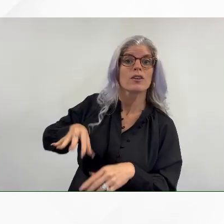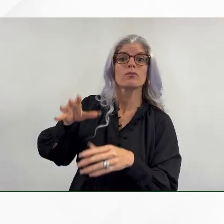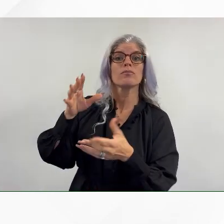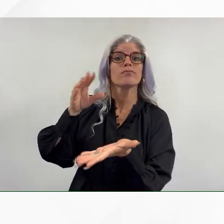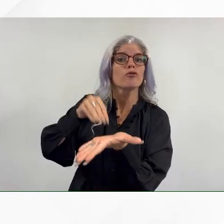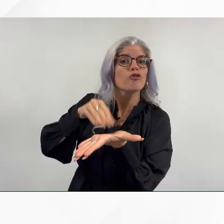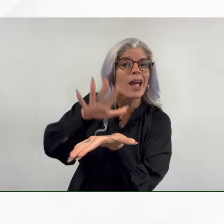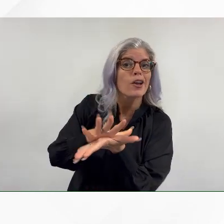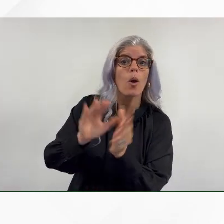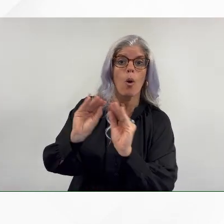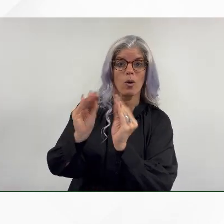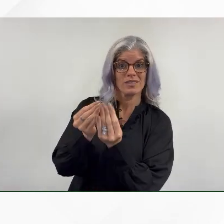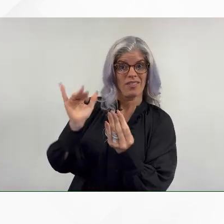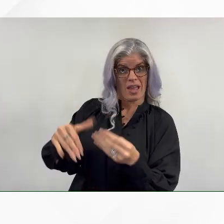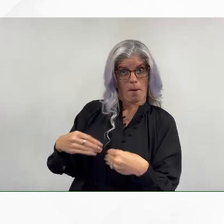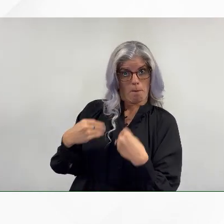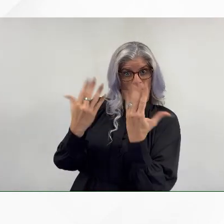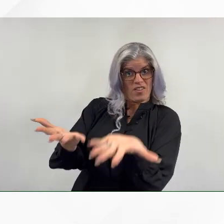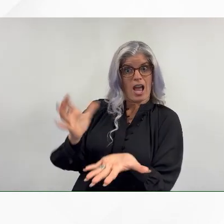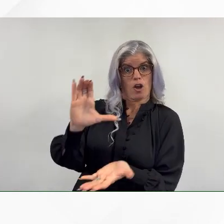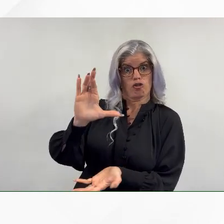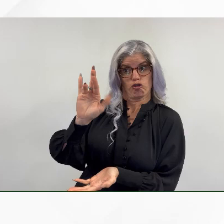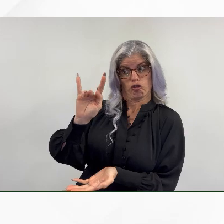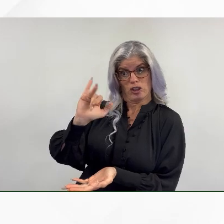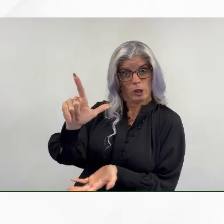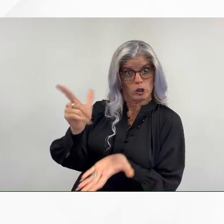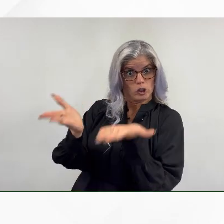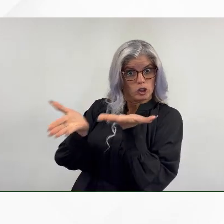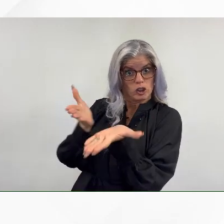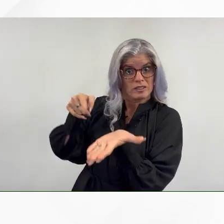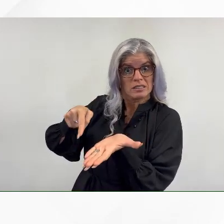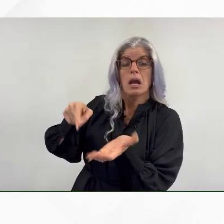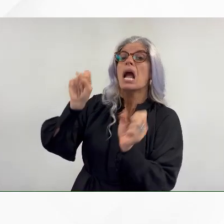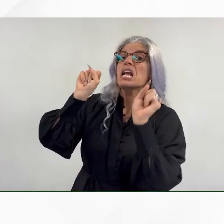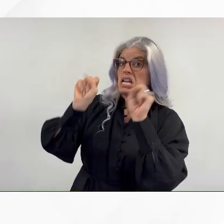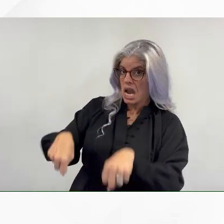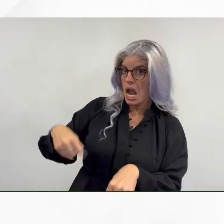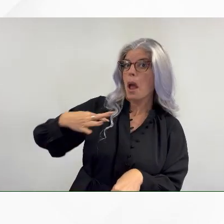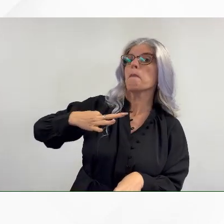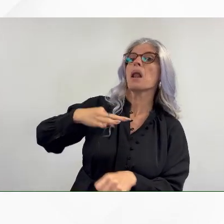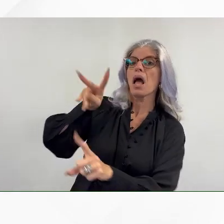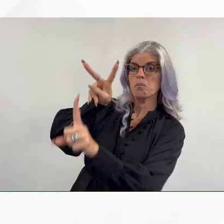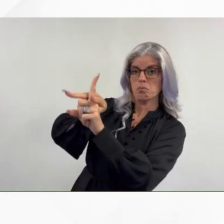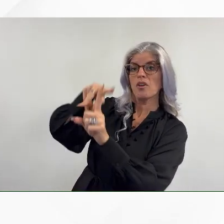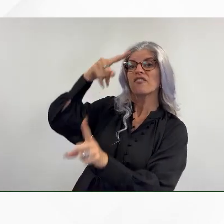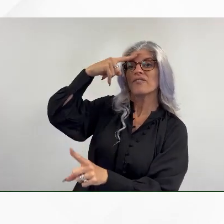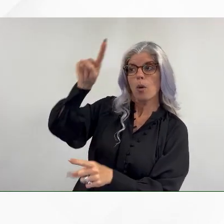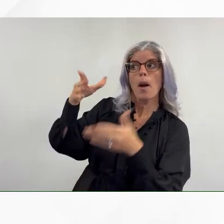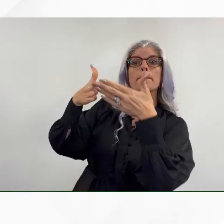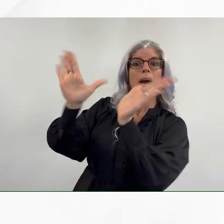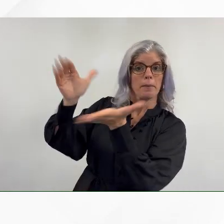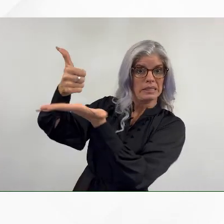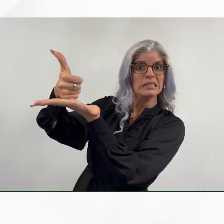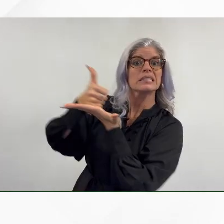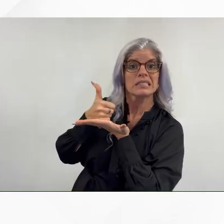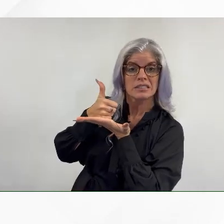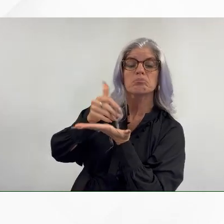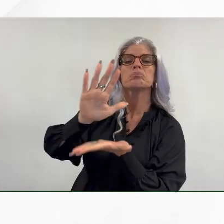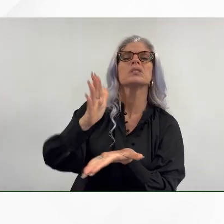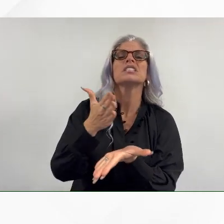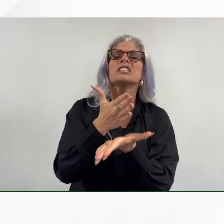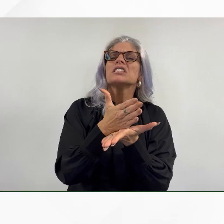However, this only applies to facilities providing the critical services. Some houses of worship are